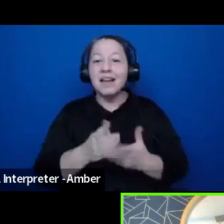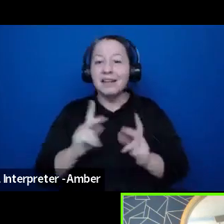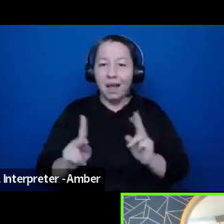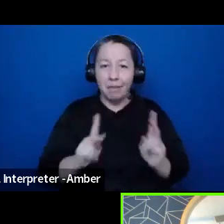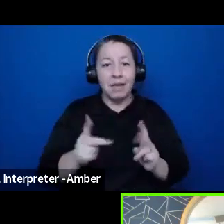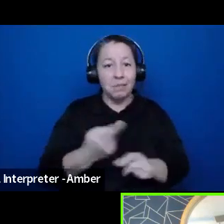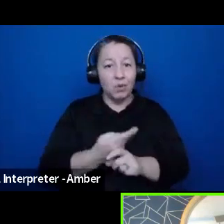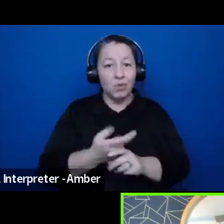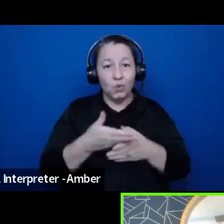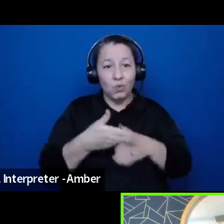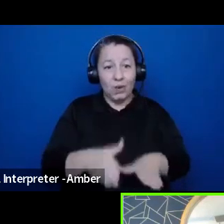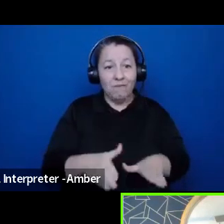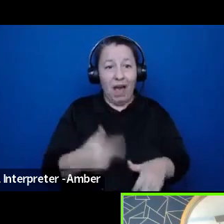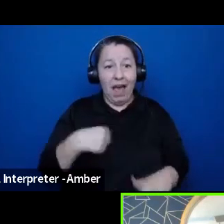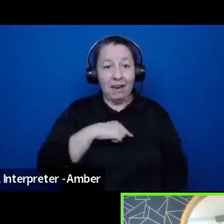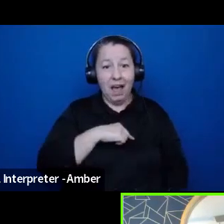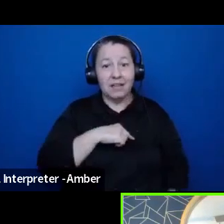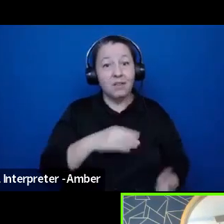other,